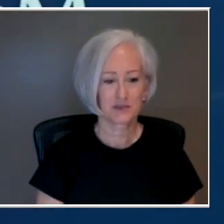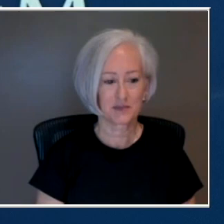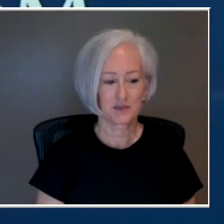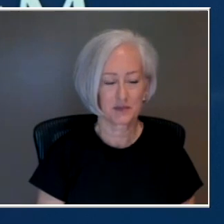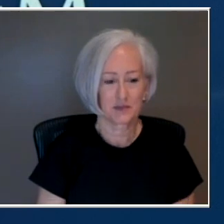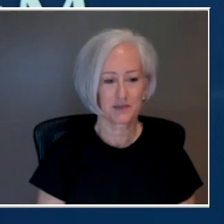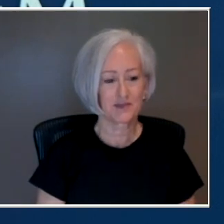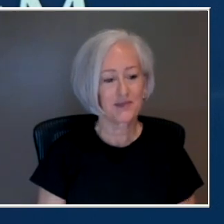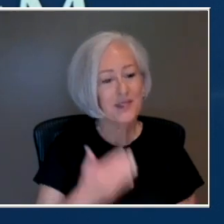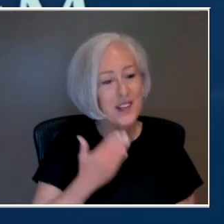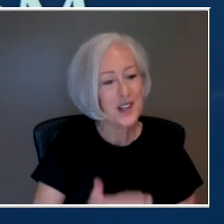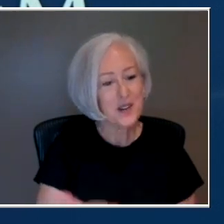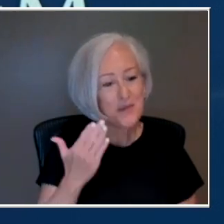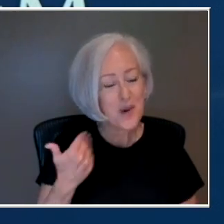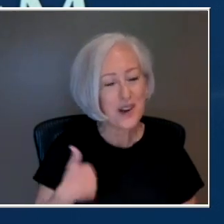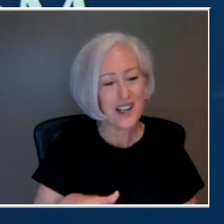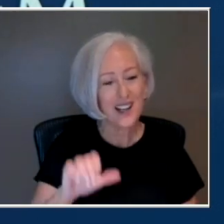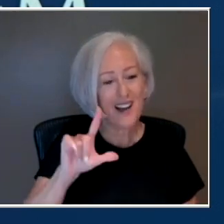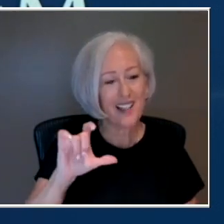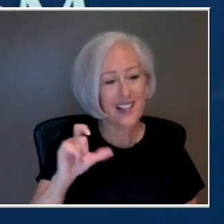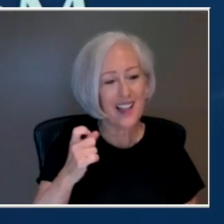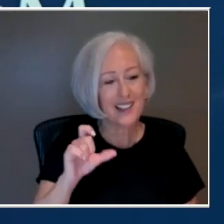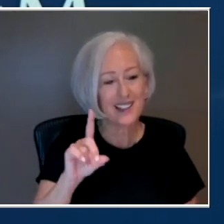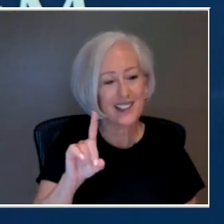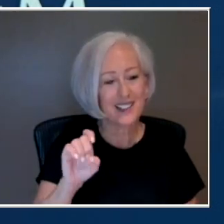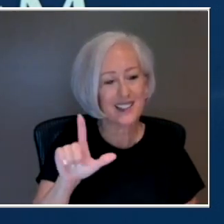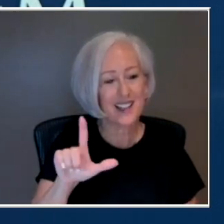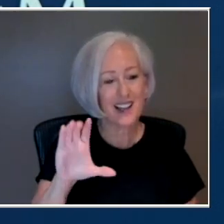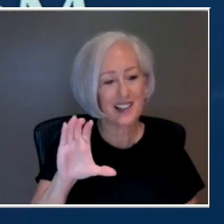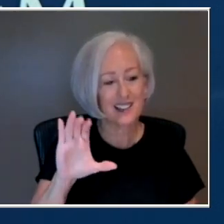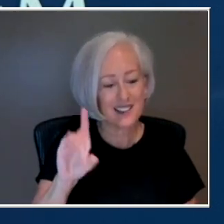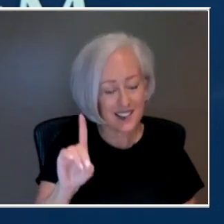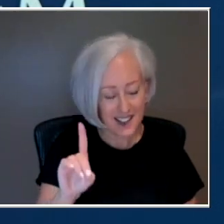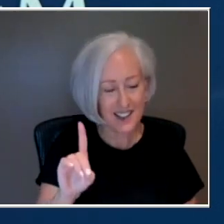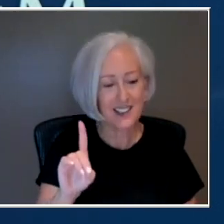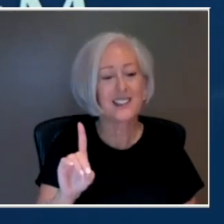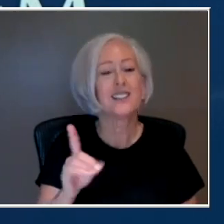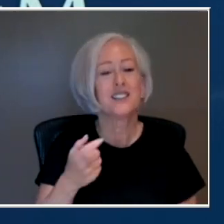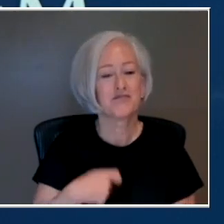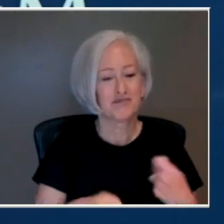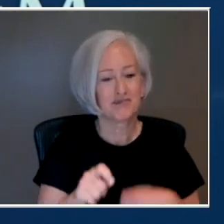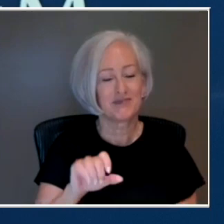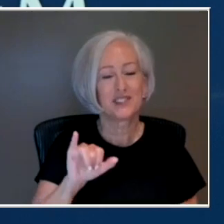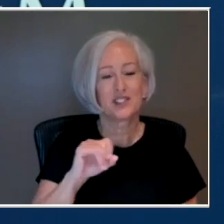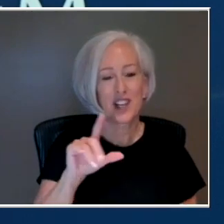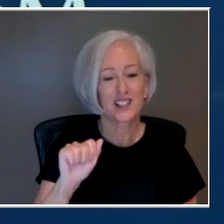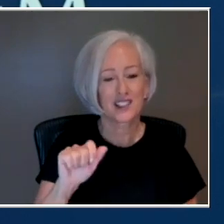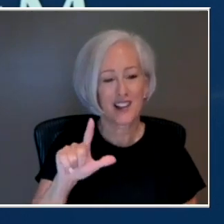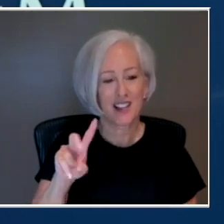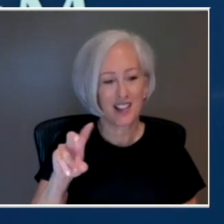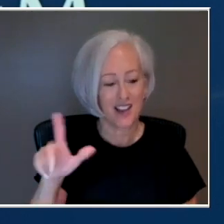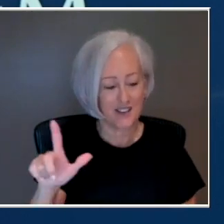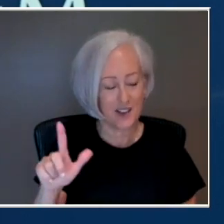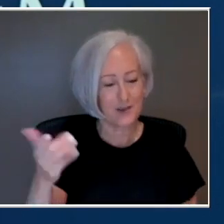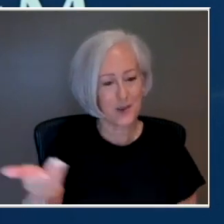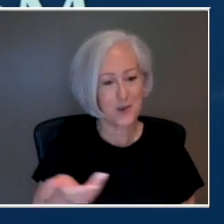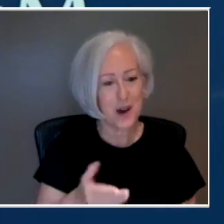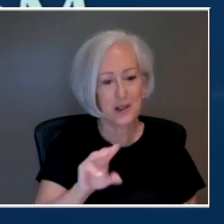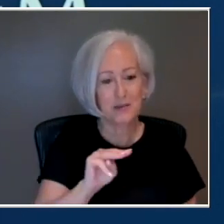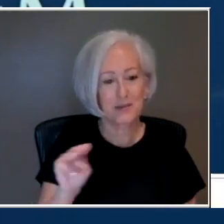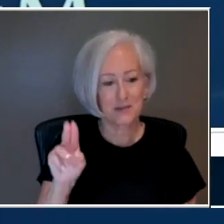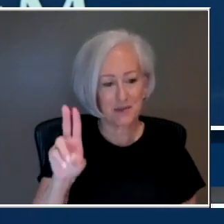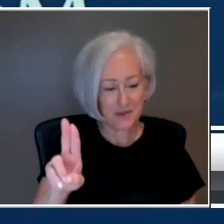Good morning, I'm Alexis Delcid in for Jessica Lovell. Welcome to the Morning Medical Update. There is hope for the thousands of